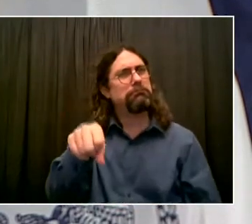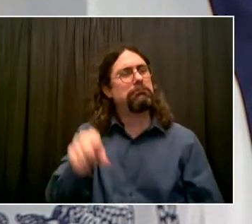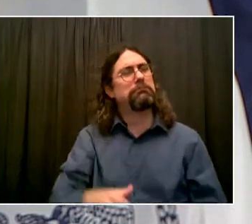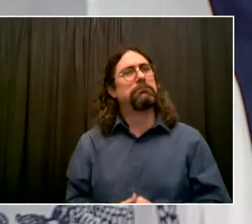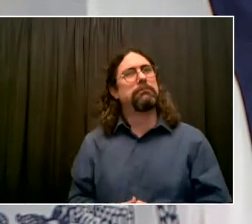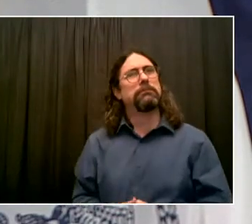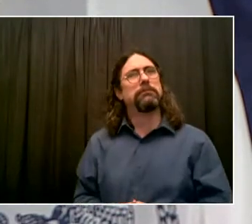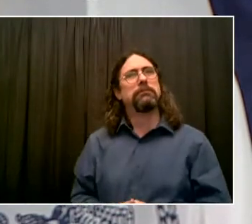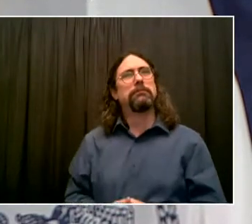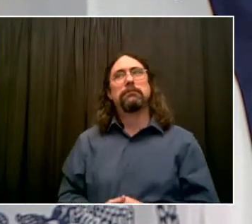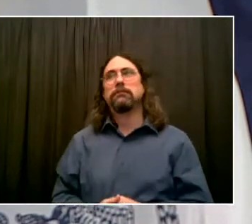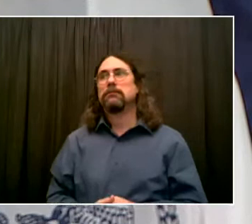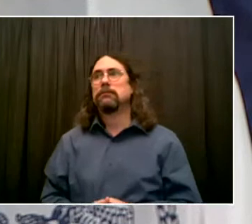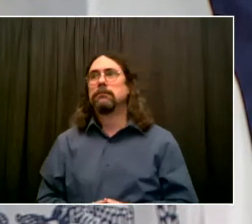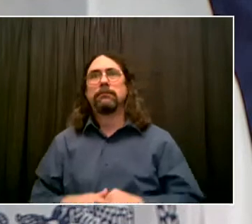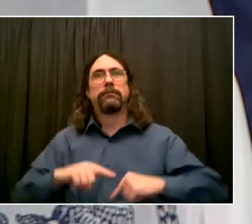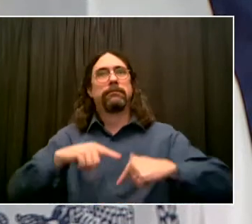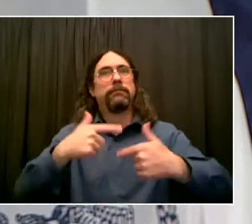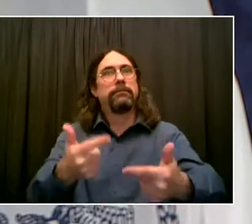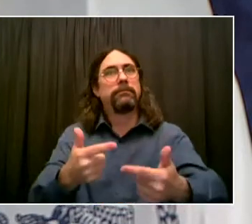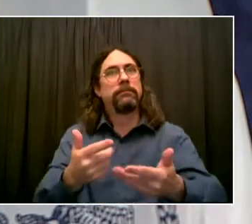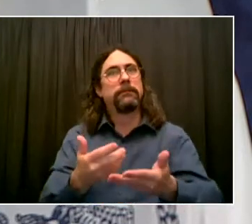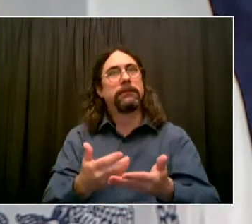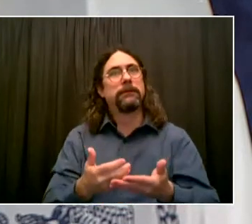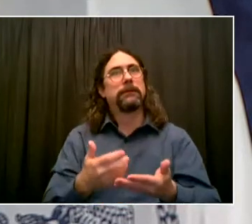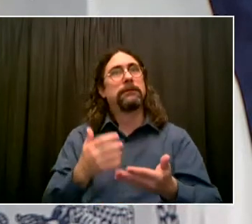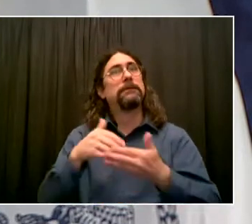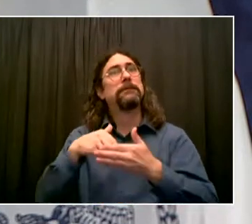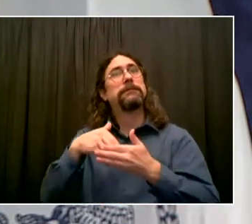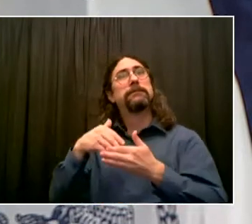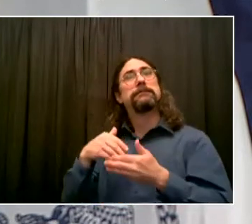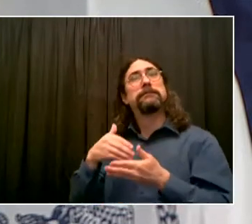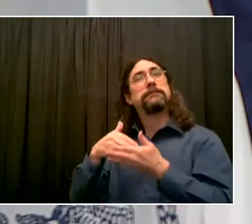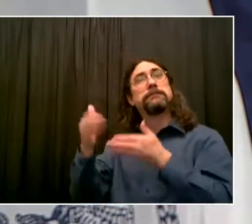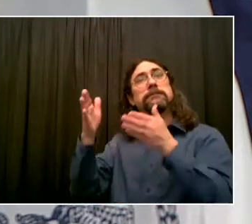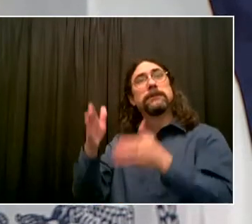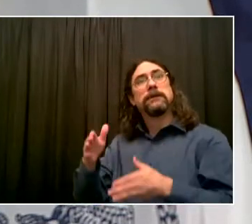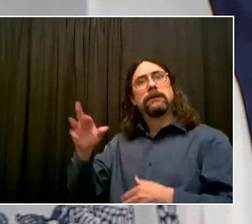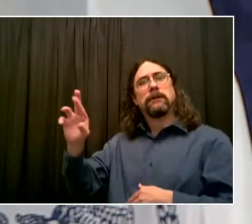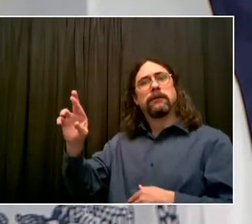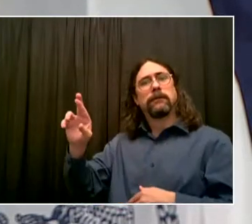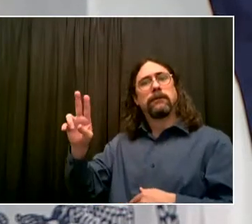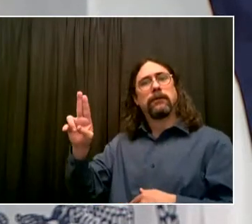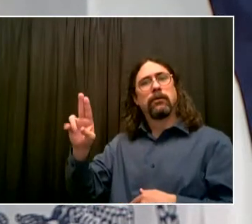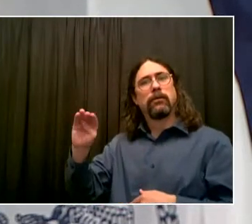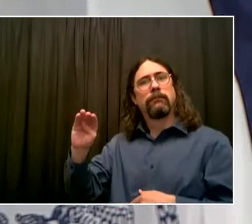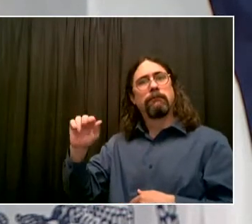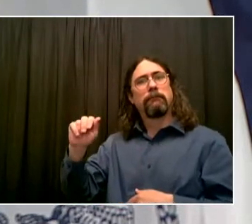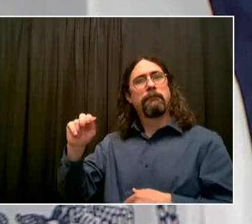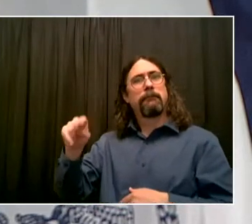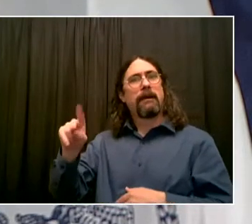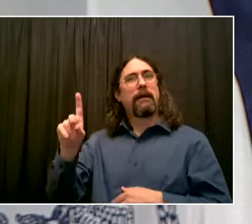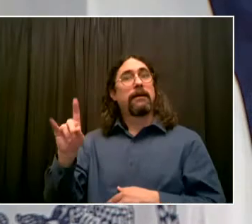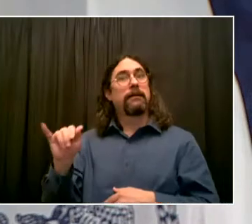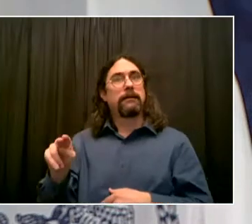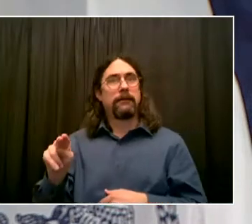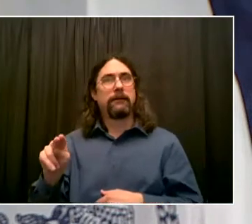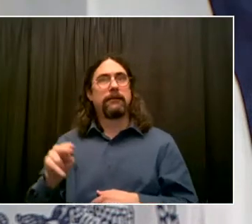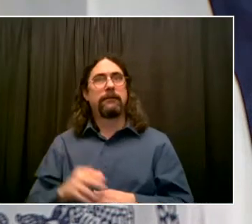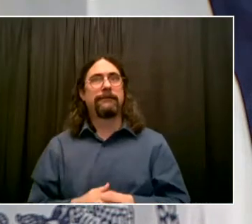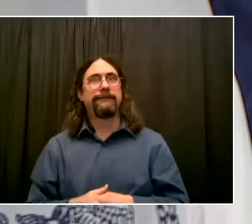Yeah. I'd like to follow up with you about this New York Times report about your push to have city approval for every new